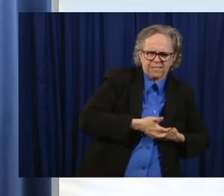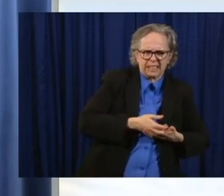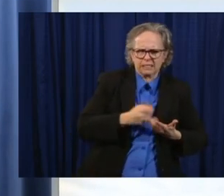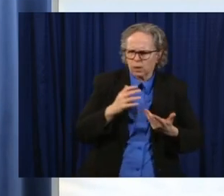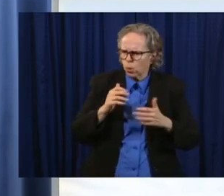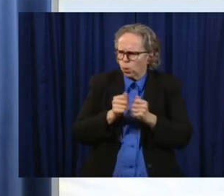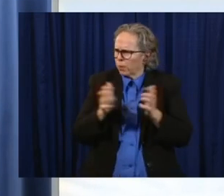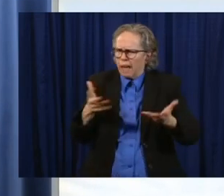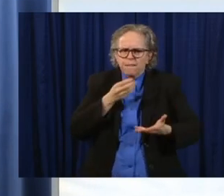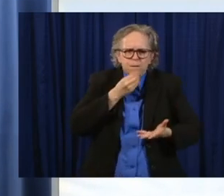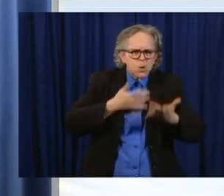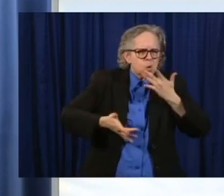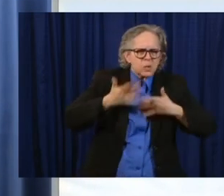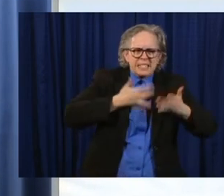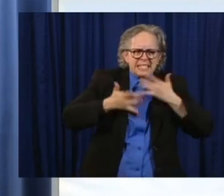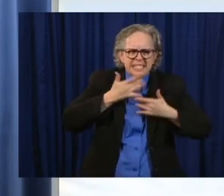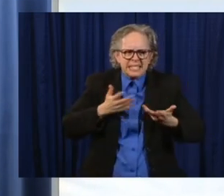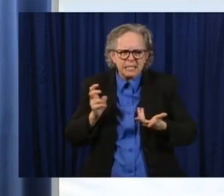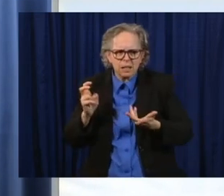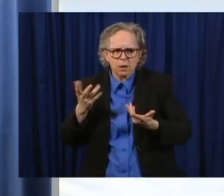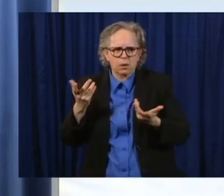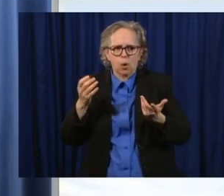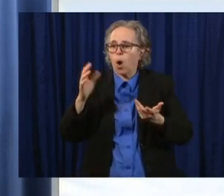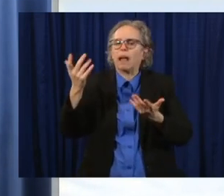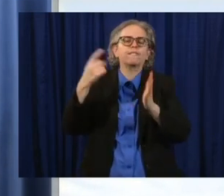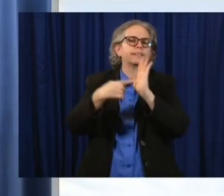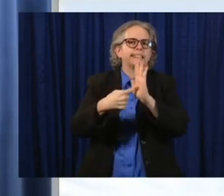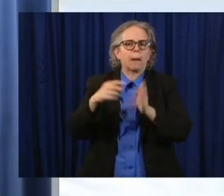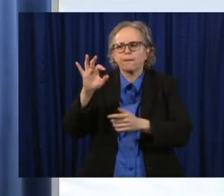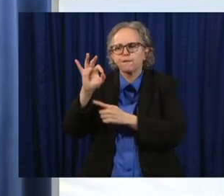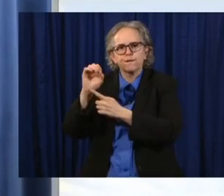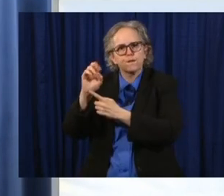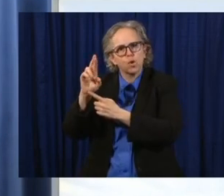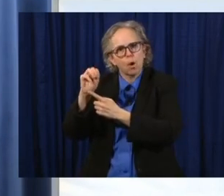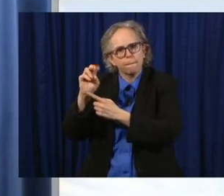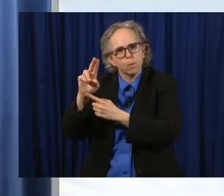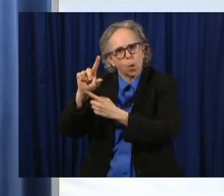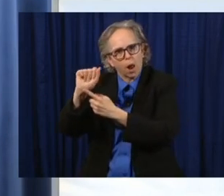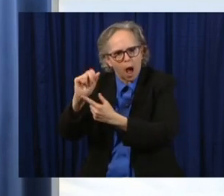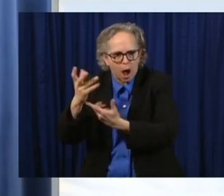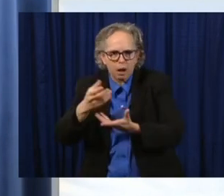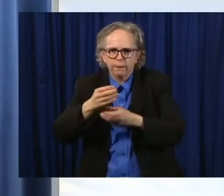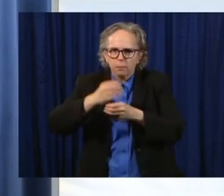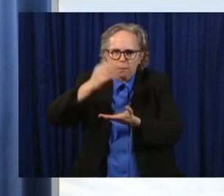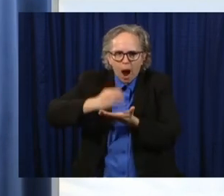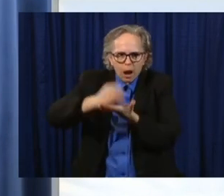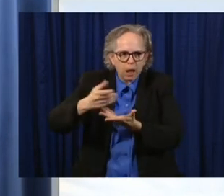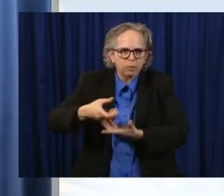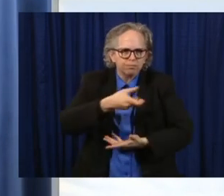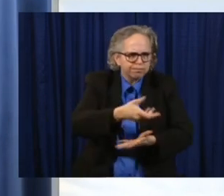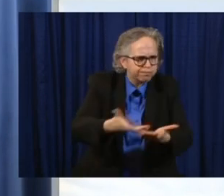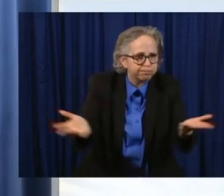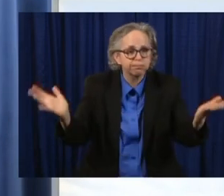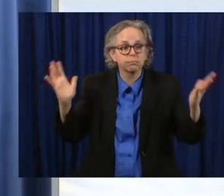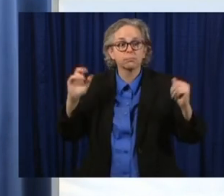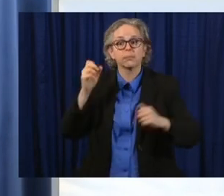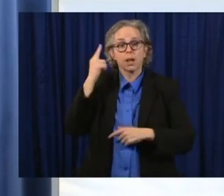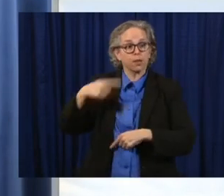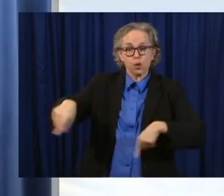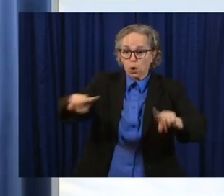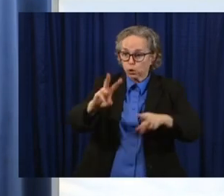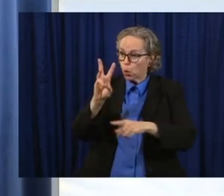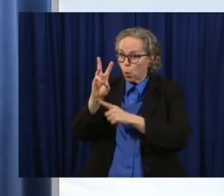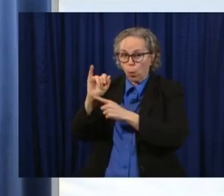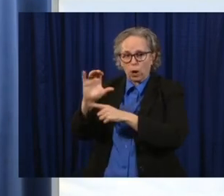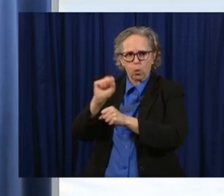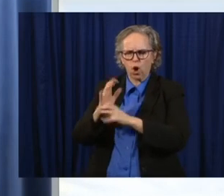as home visiting. So to all of our WIC workers out there, I salute you. I thank you. Thank you for what